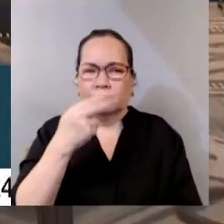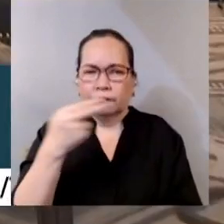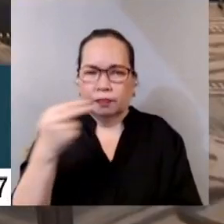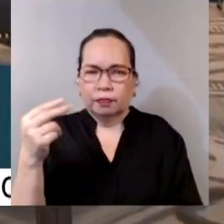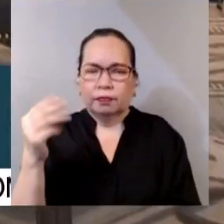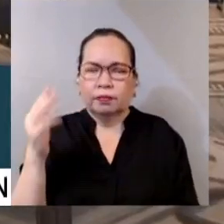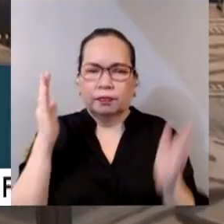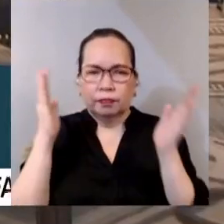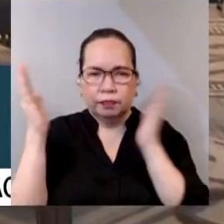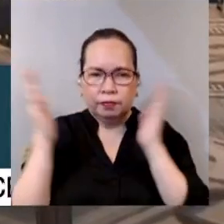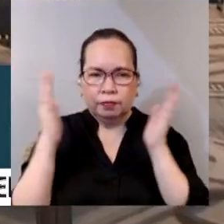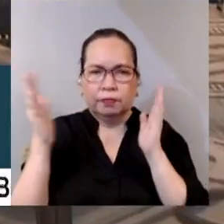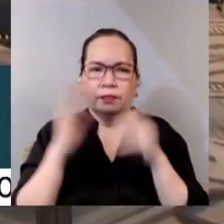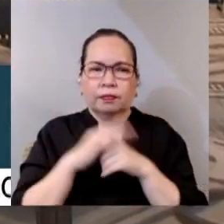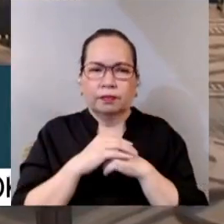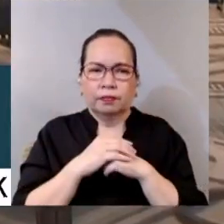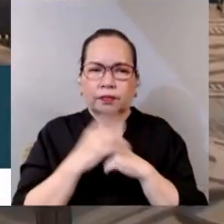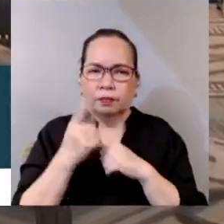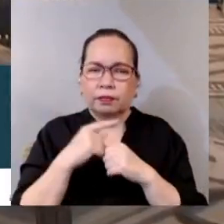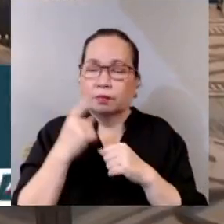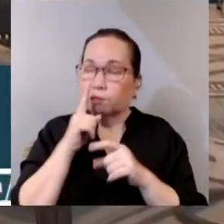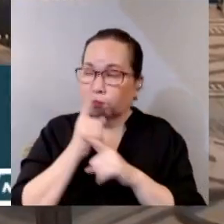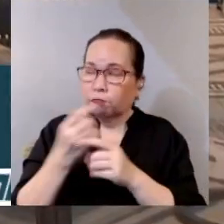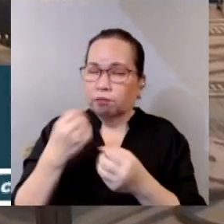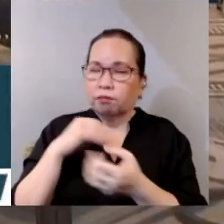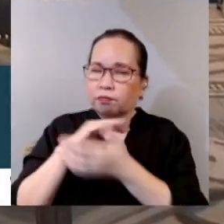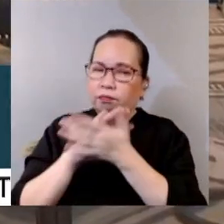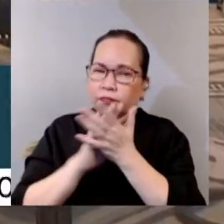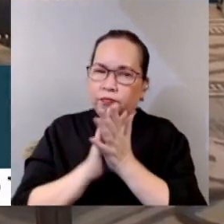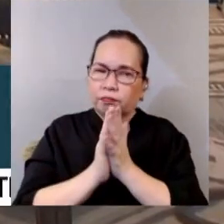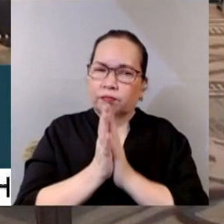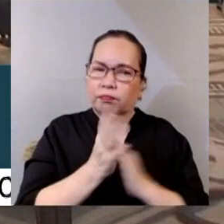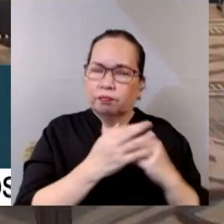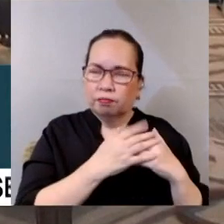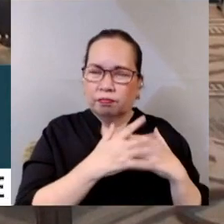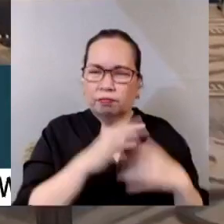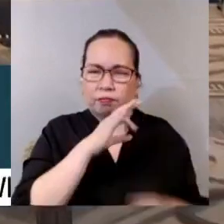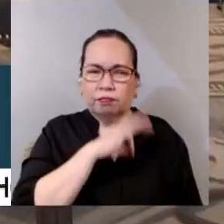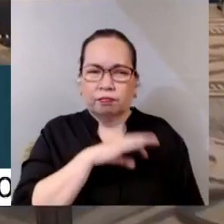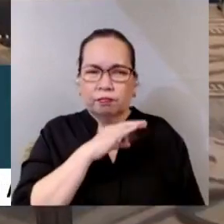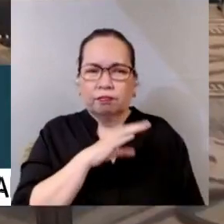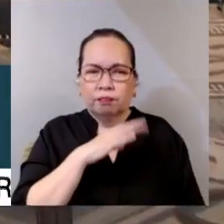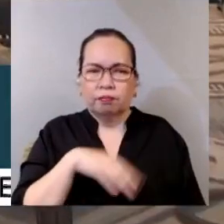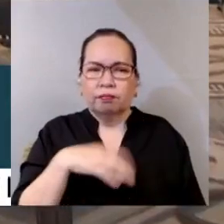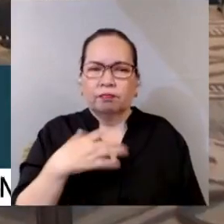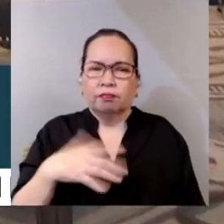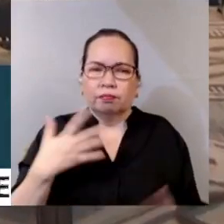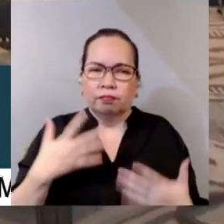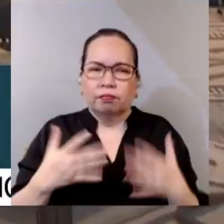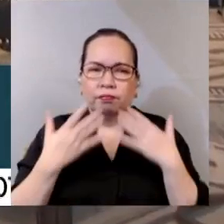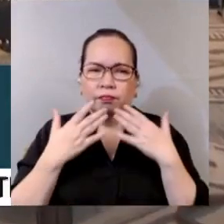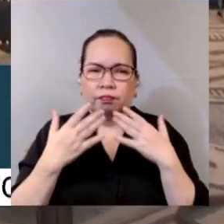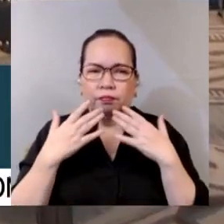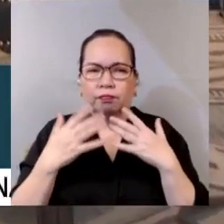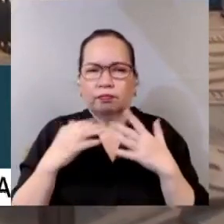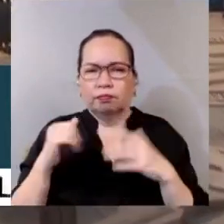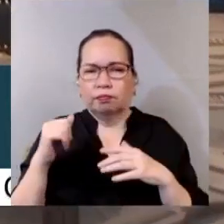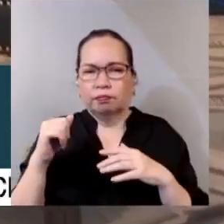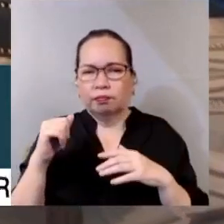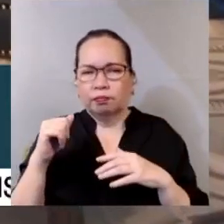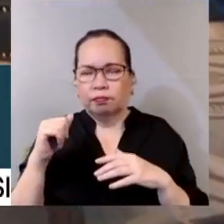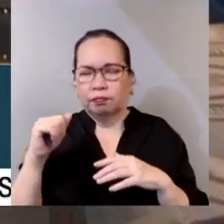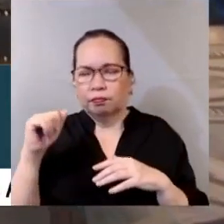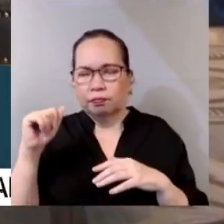Netanyahu. Such a peace would go a long way, first to advance the end of the Arab-Israeli conflict,